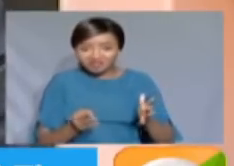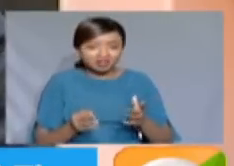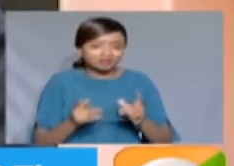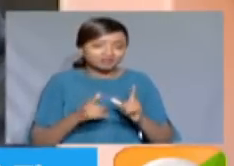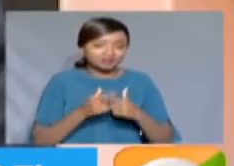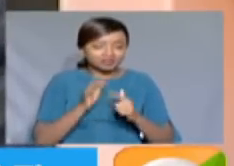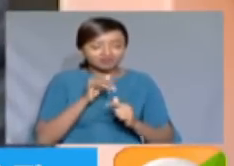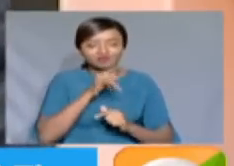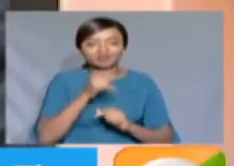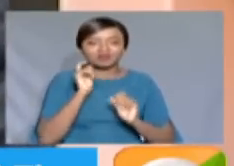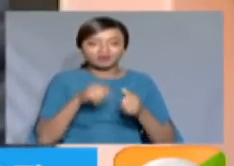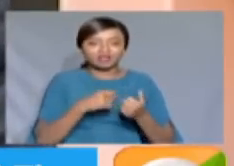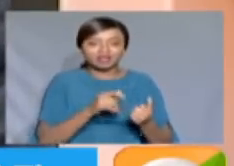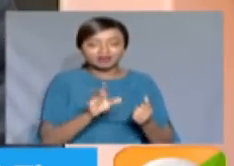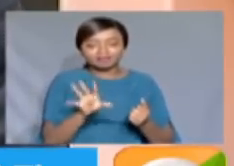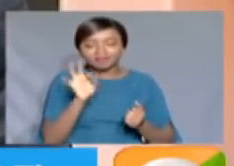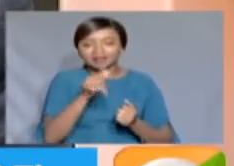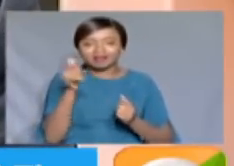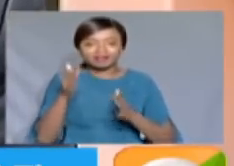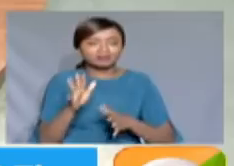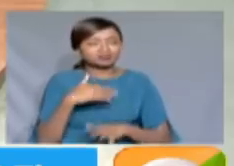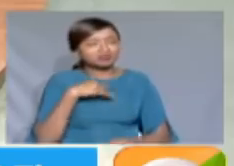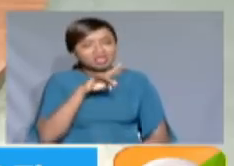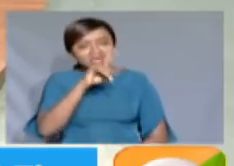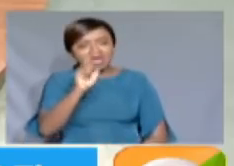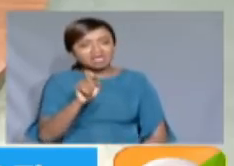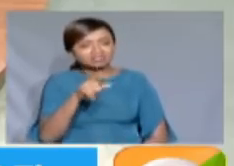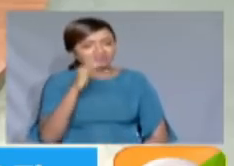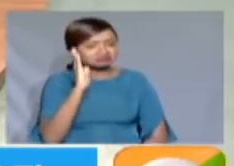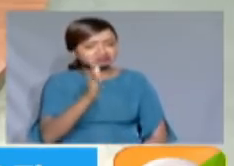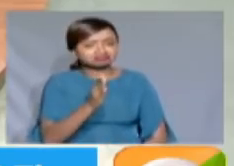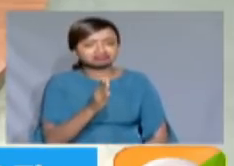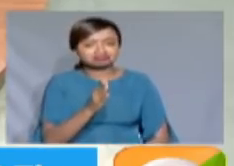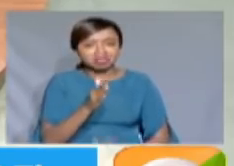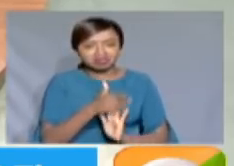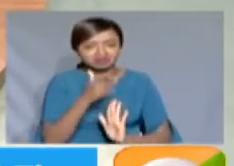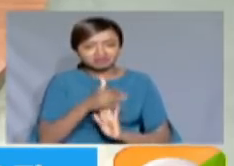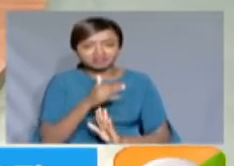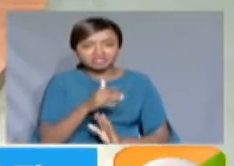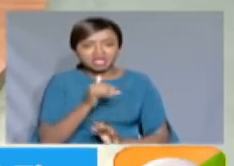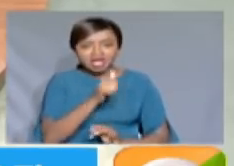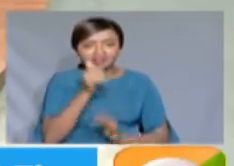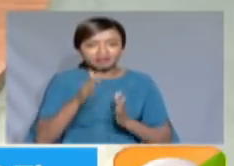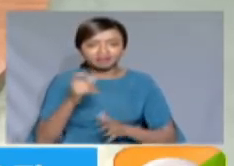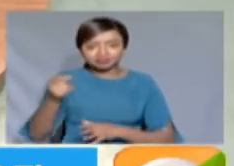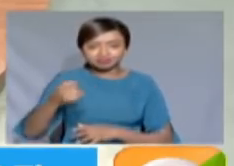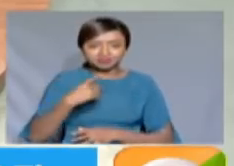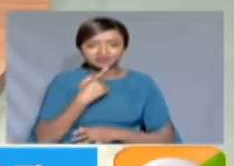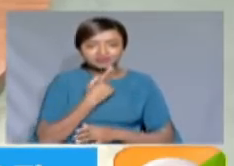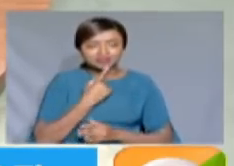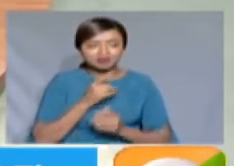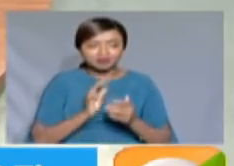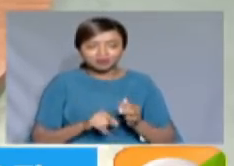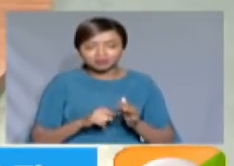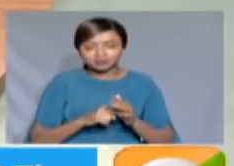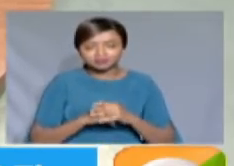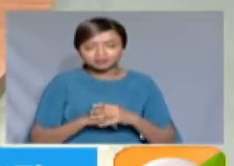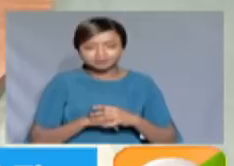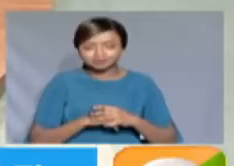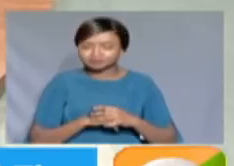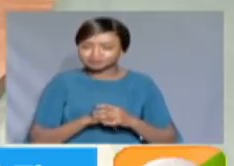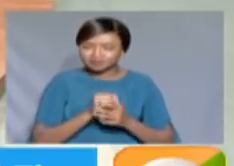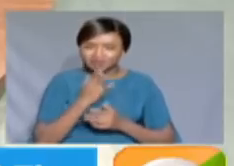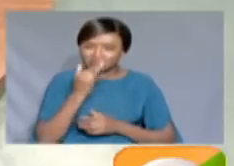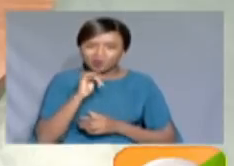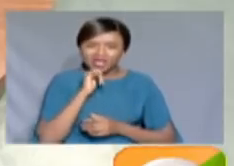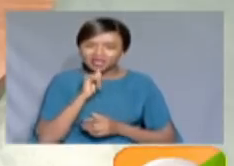the time you can go to the other person. Engineer, I'll have to ask you this, and it's a quick one. Someone on Twitter called Infrastructure said, why not